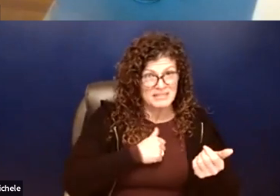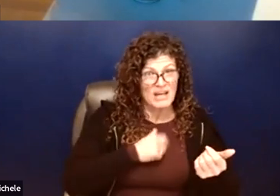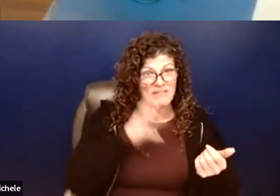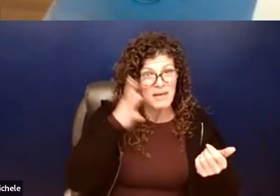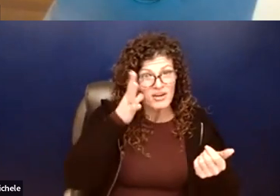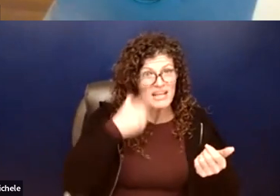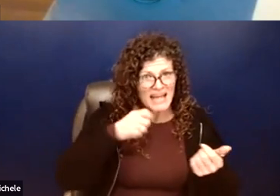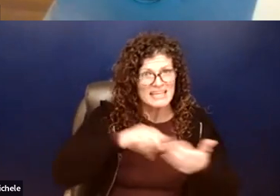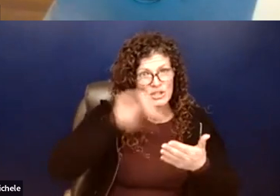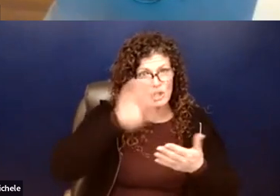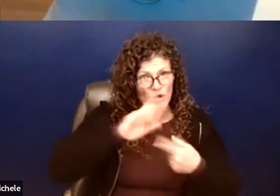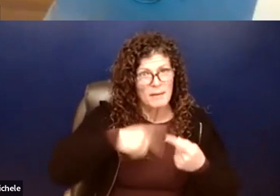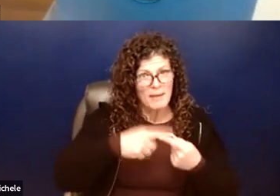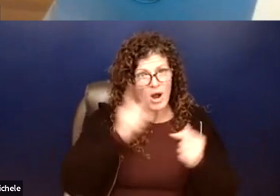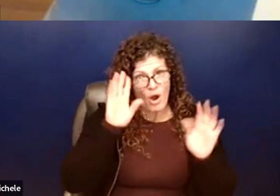about autism,